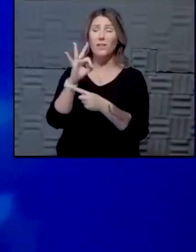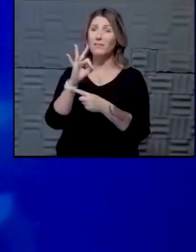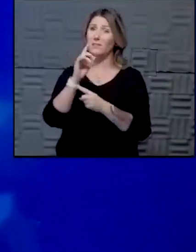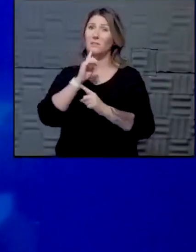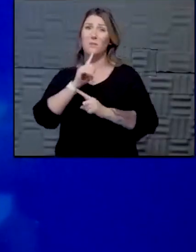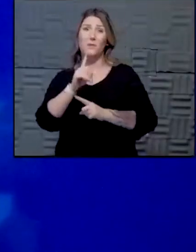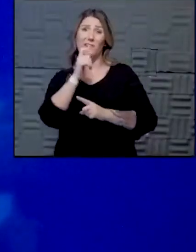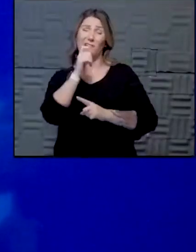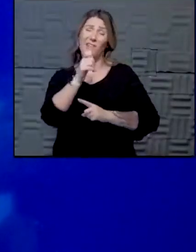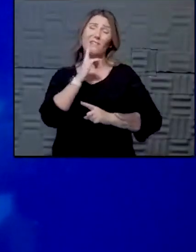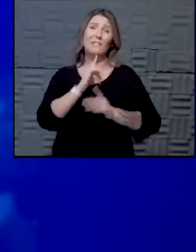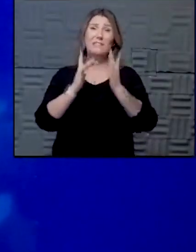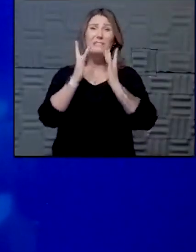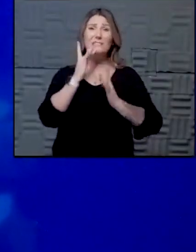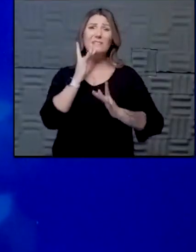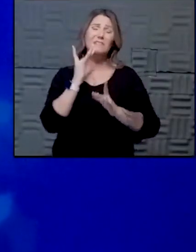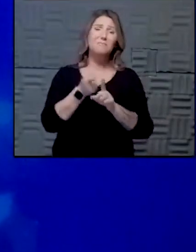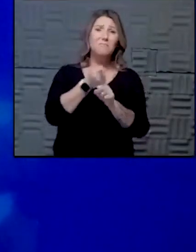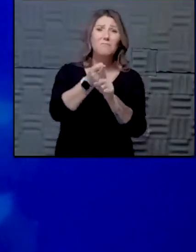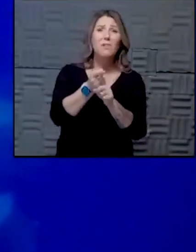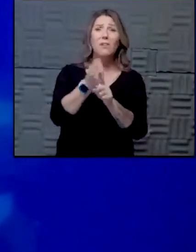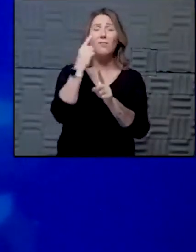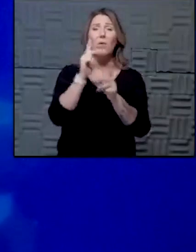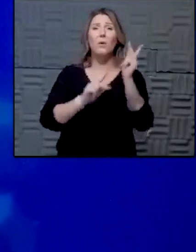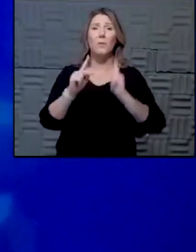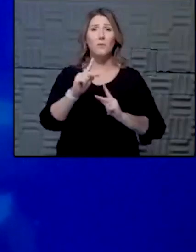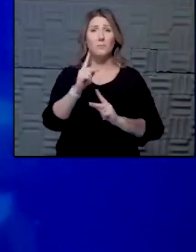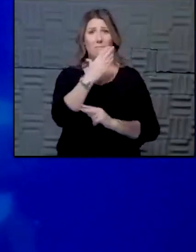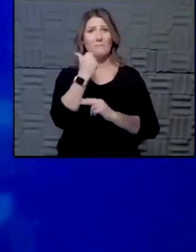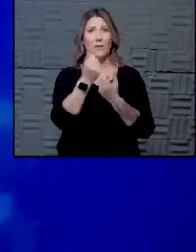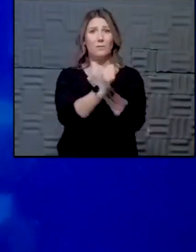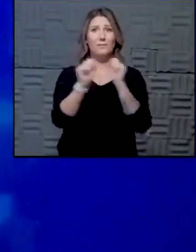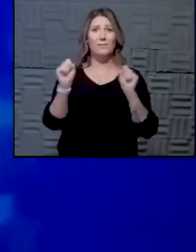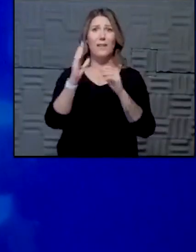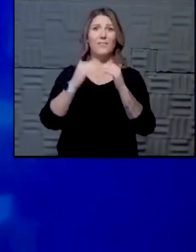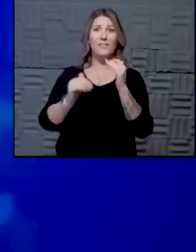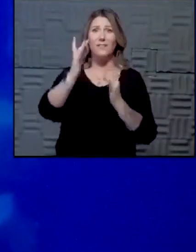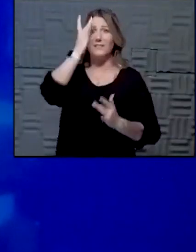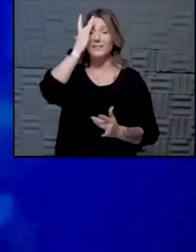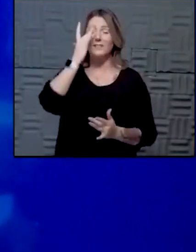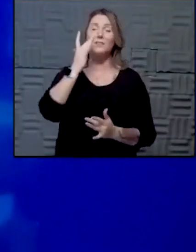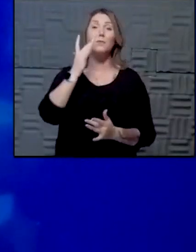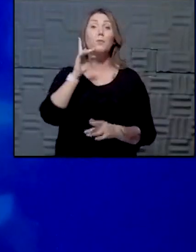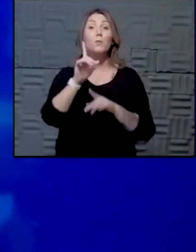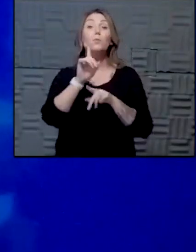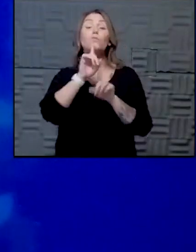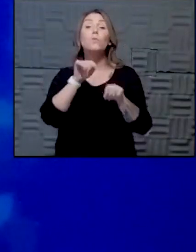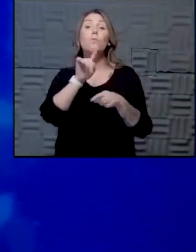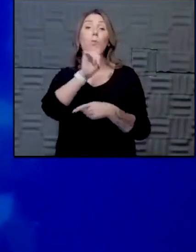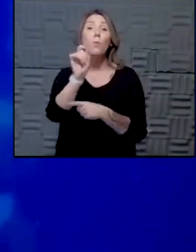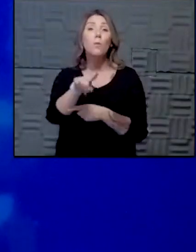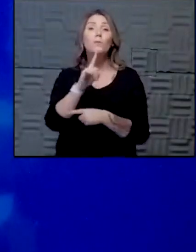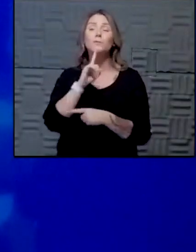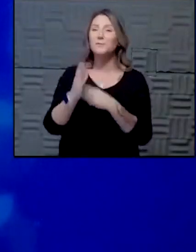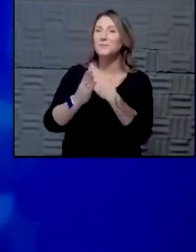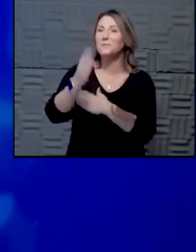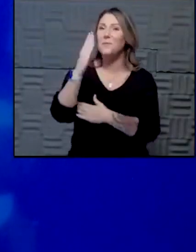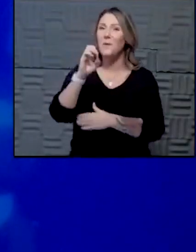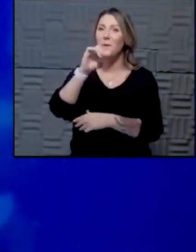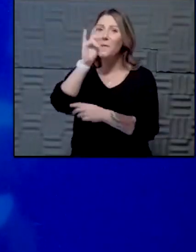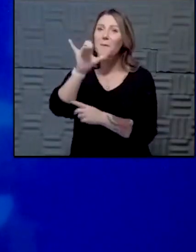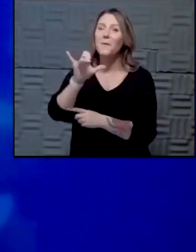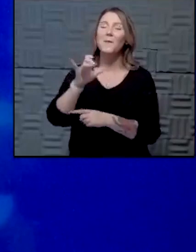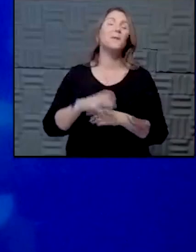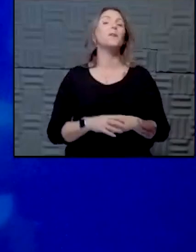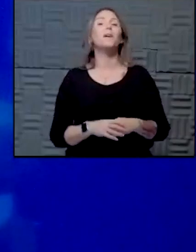it's better to be safe than it is to be sick. Let's see if there are any reporter questions out there. Good morning, Cody Holyoke with Hi, Channel Cody. 9. How are you? Cody. Hey,